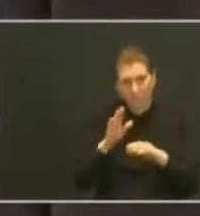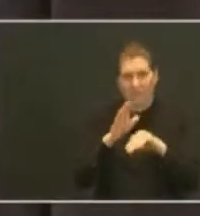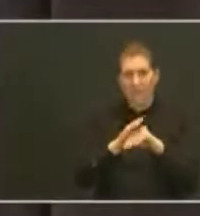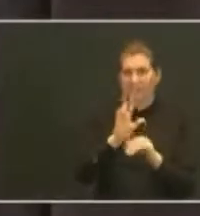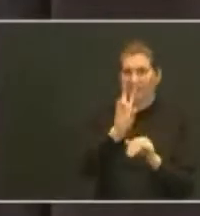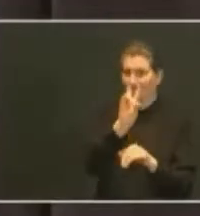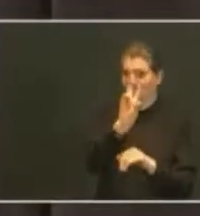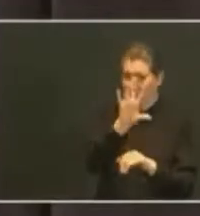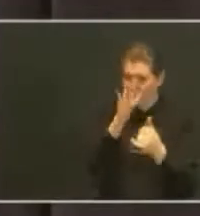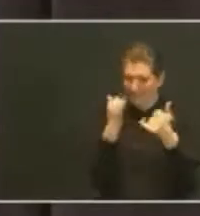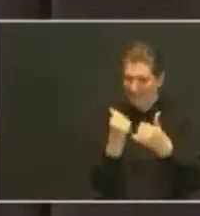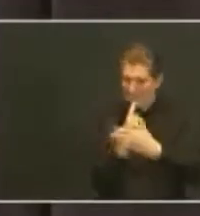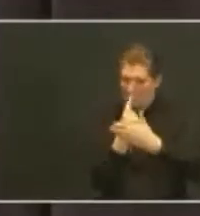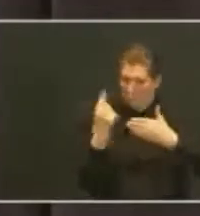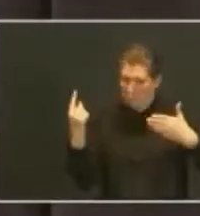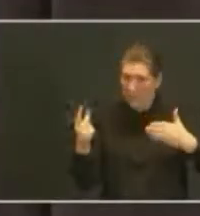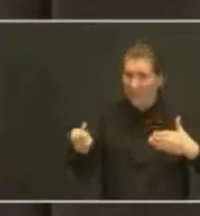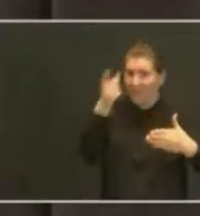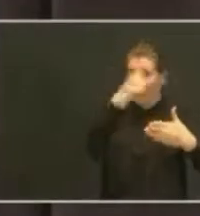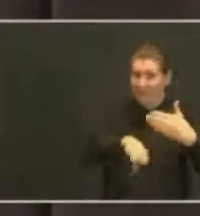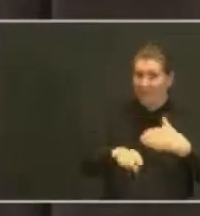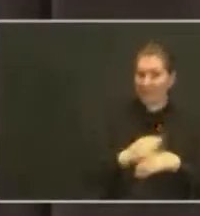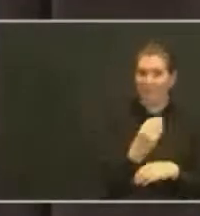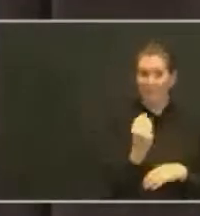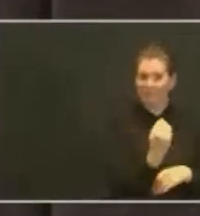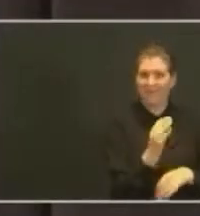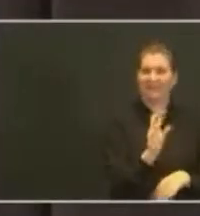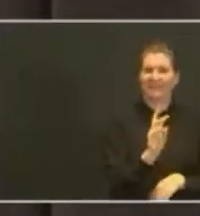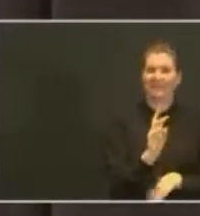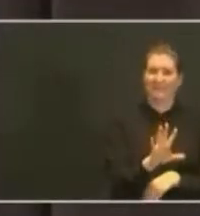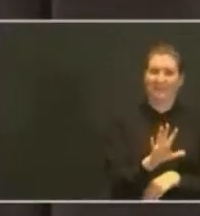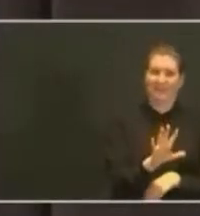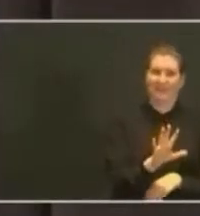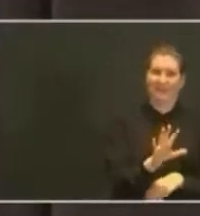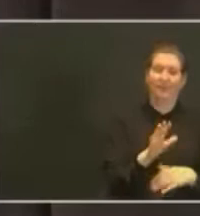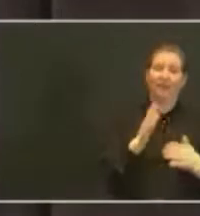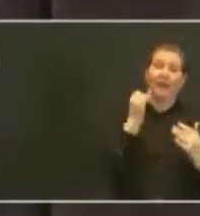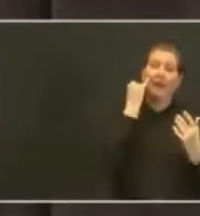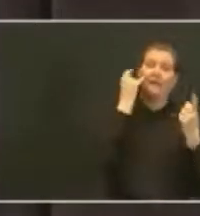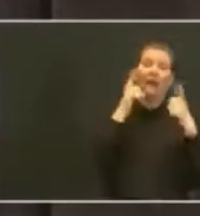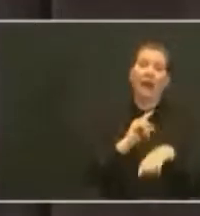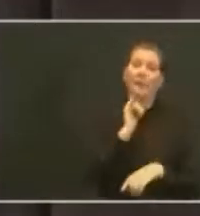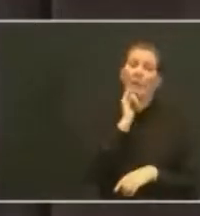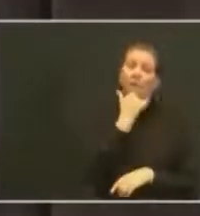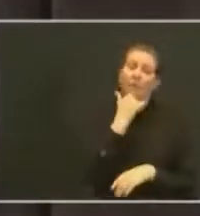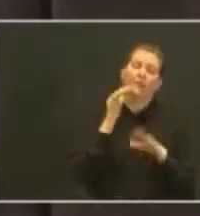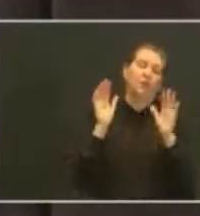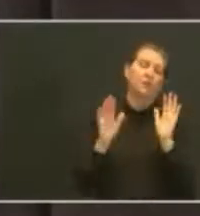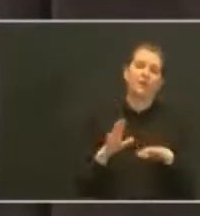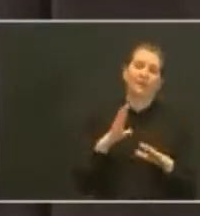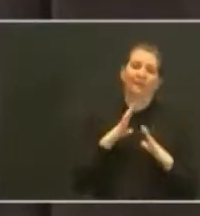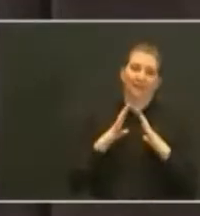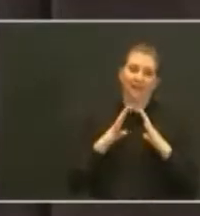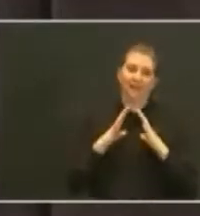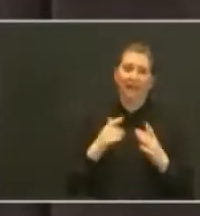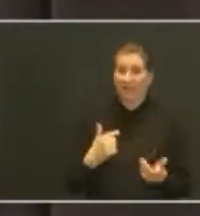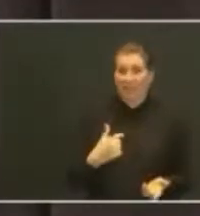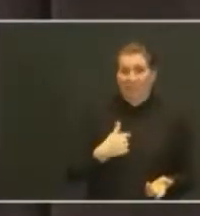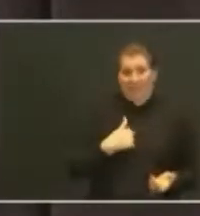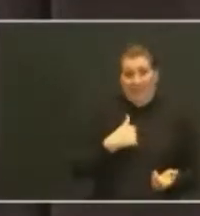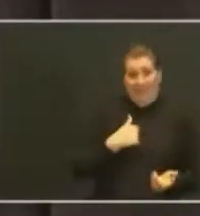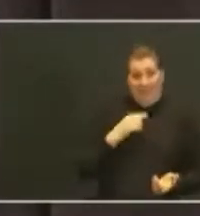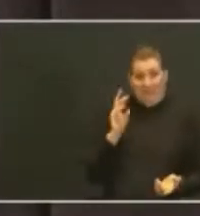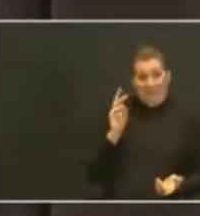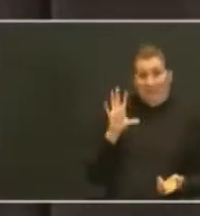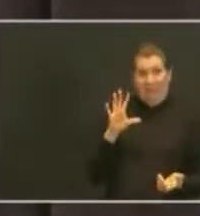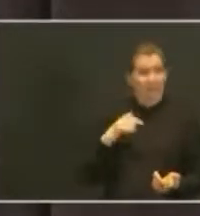older. If a few people didn't really realize and tested to say that they are 65 and got